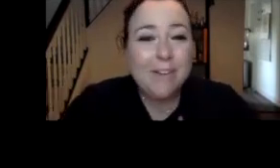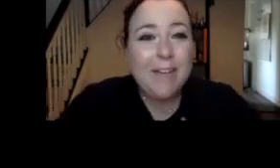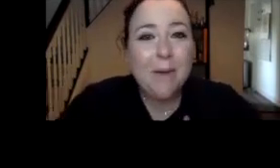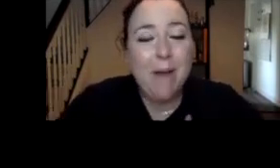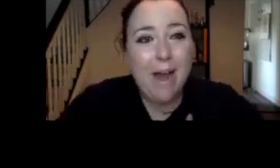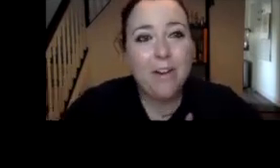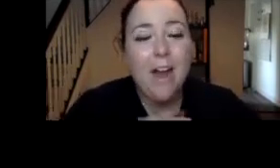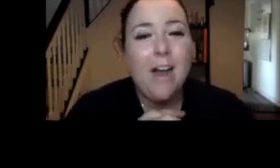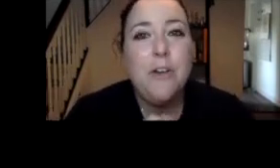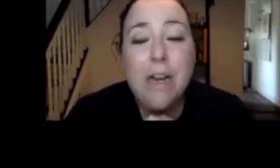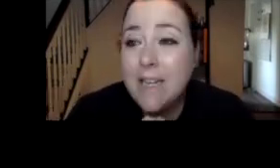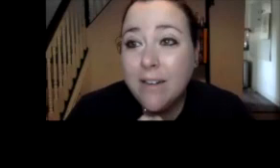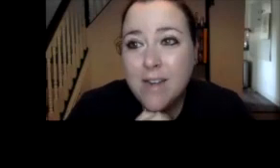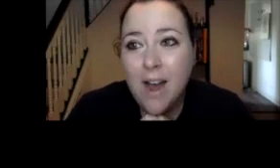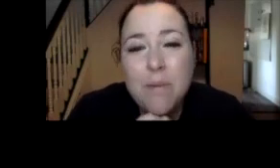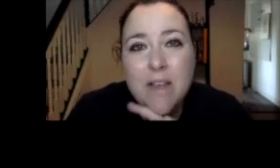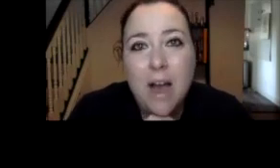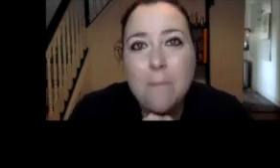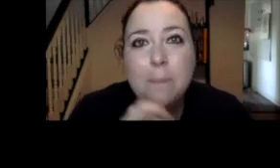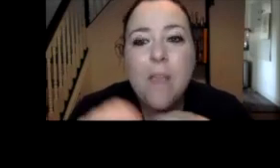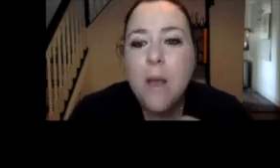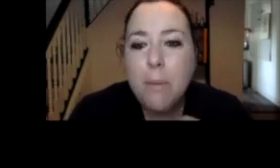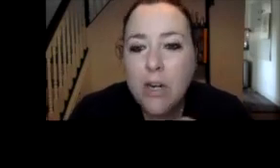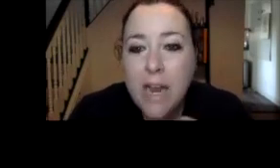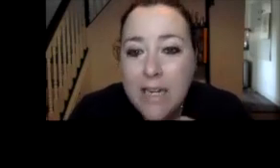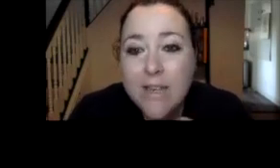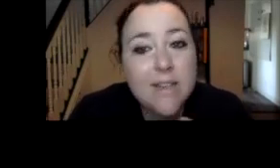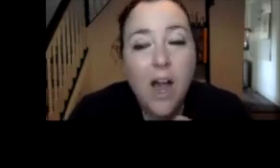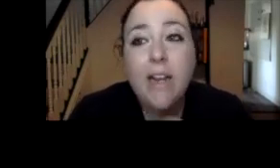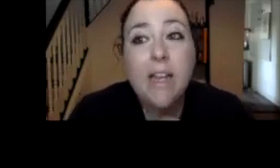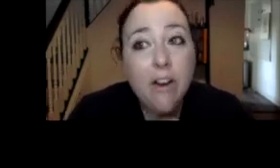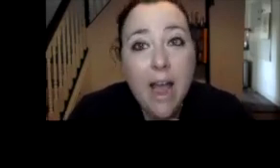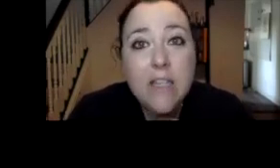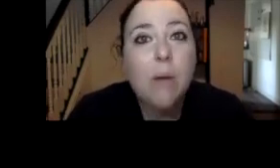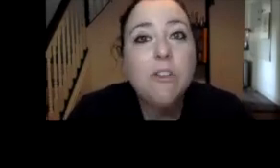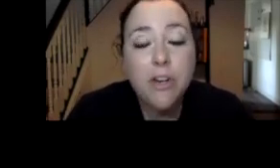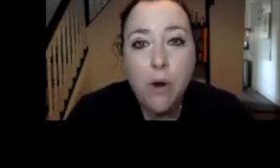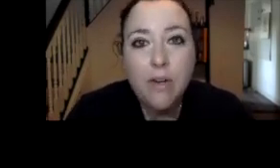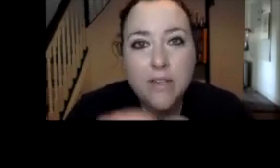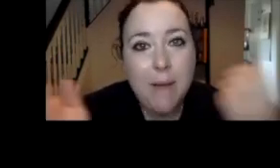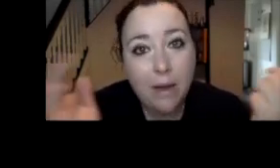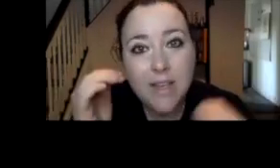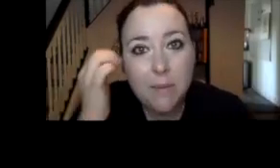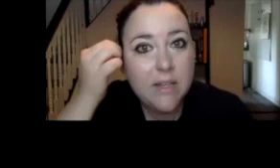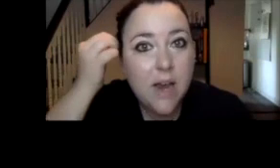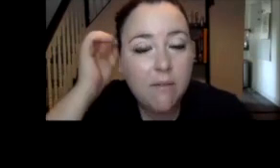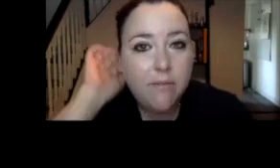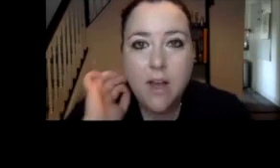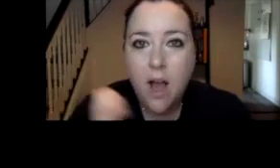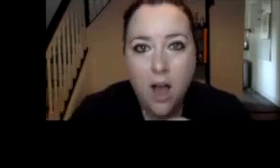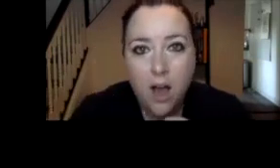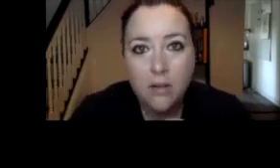be talking about Triceratops, but our scientist is not here yet, so I'm just going to go over some housekeeping